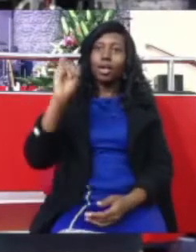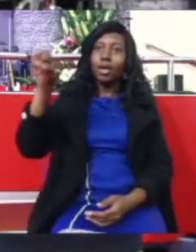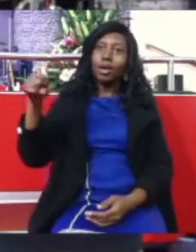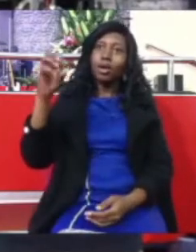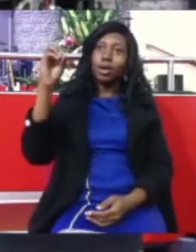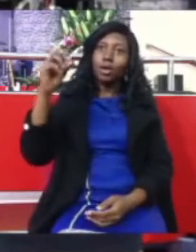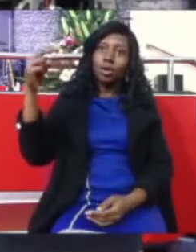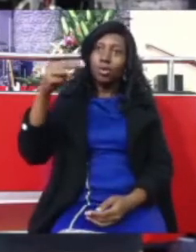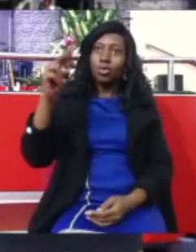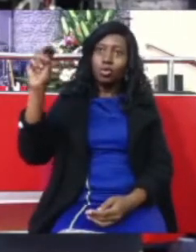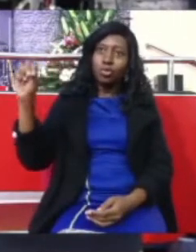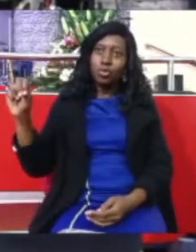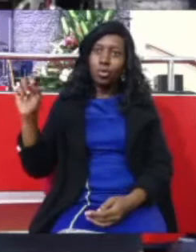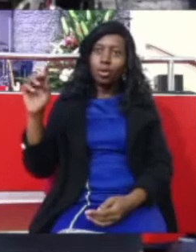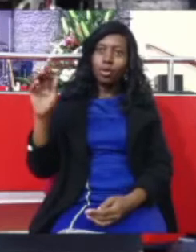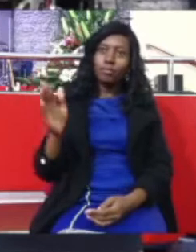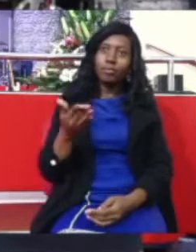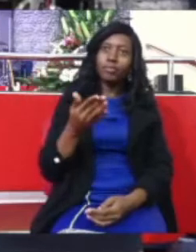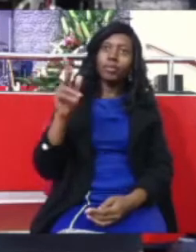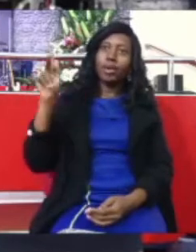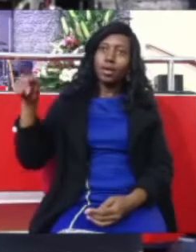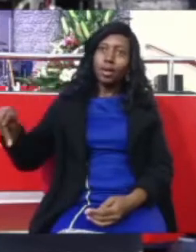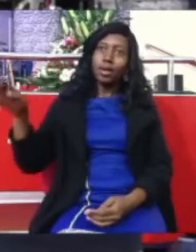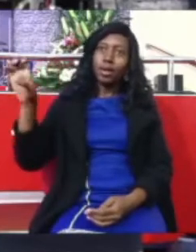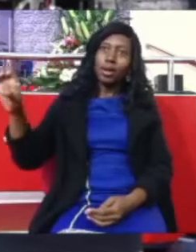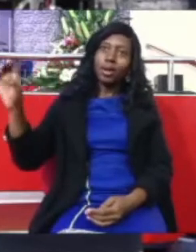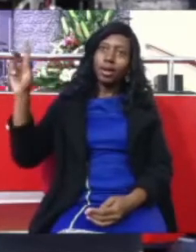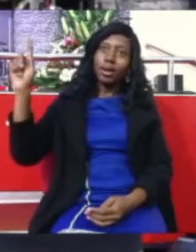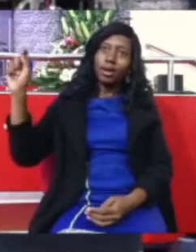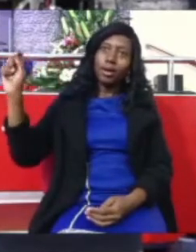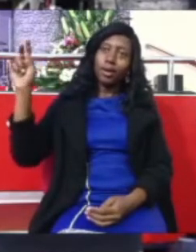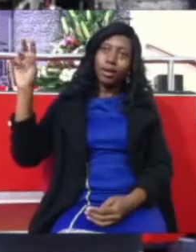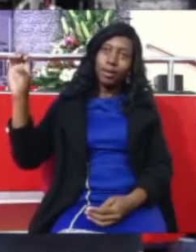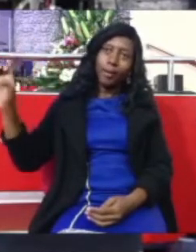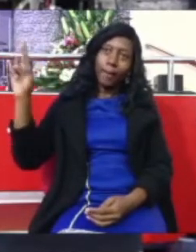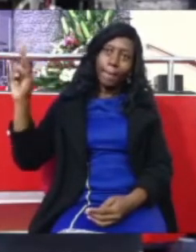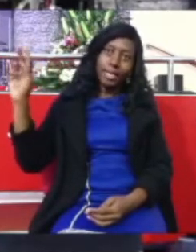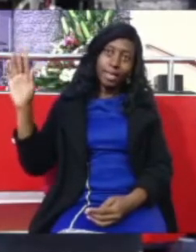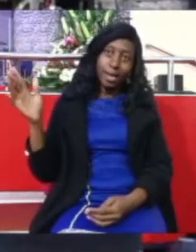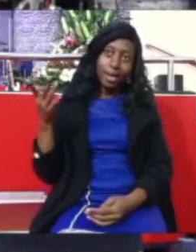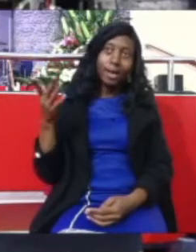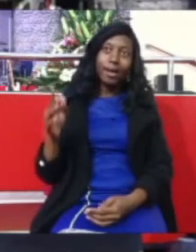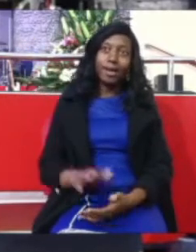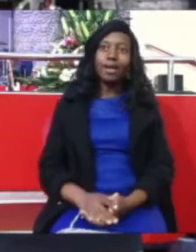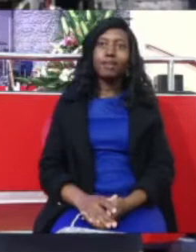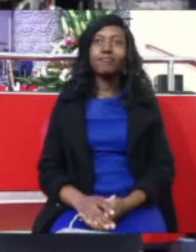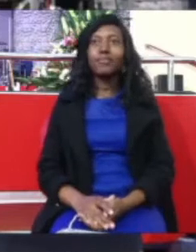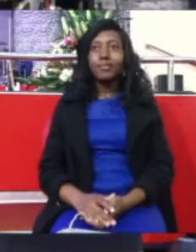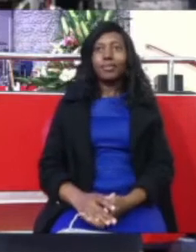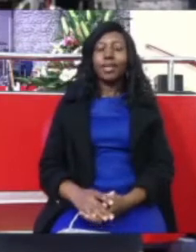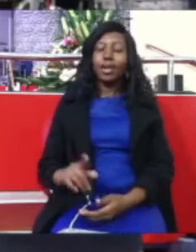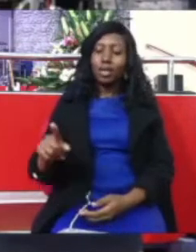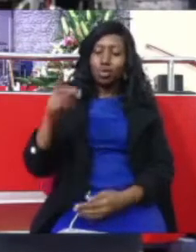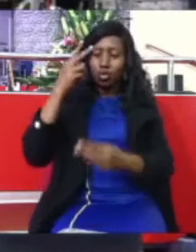their profession. It's just like meeting a team of doctors. You'd call them doctors. You'll call some engineers. You'll call others teachers as